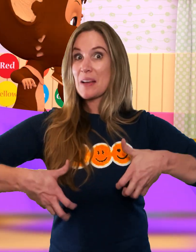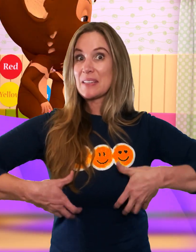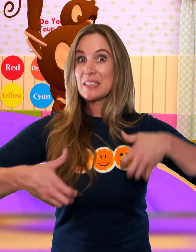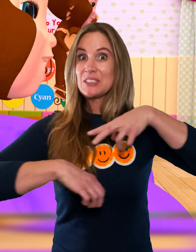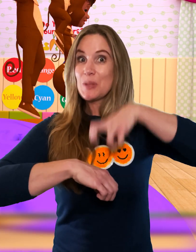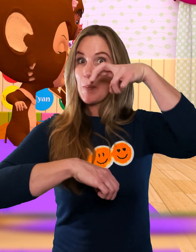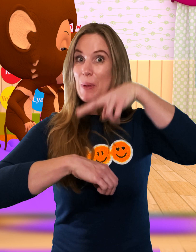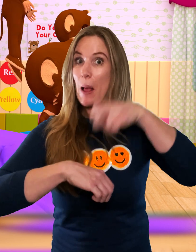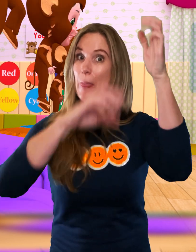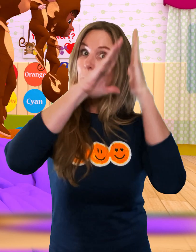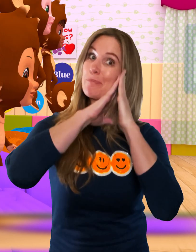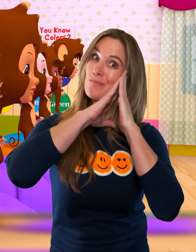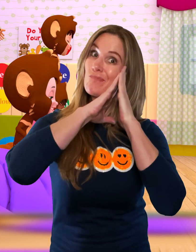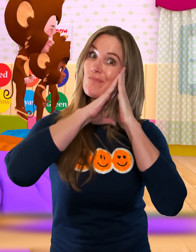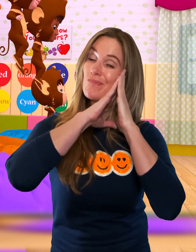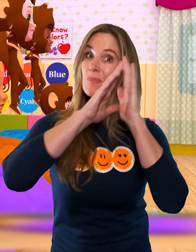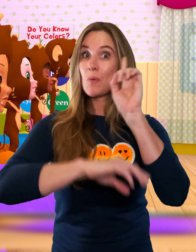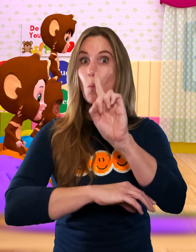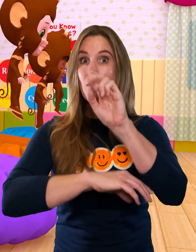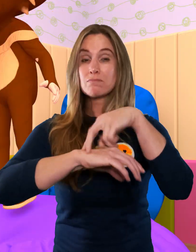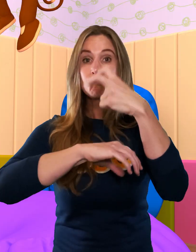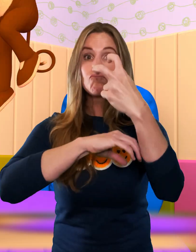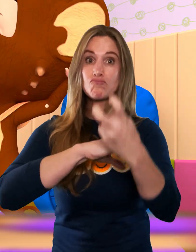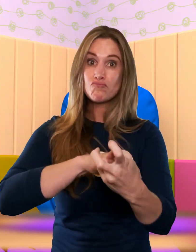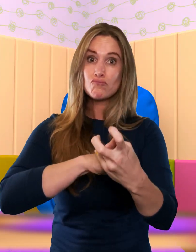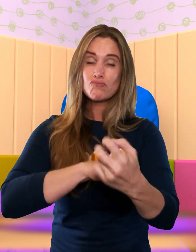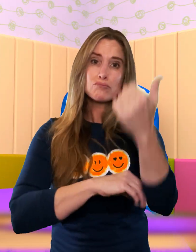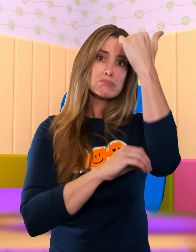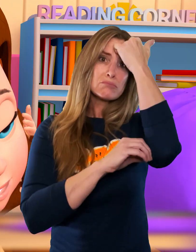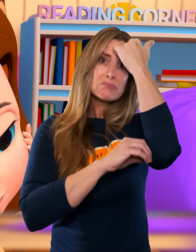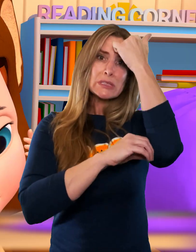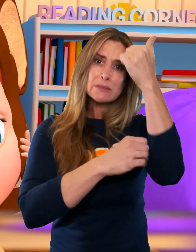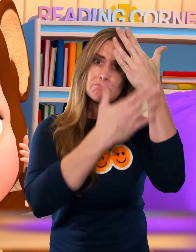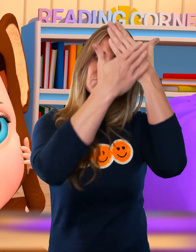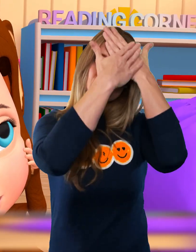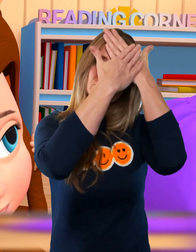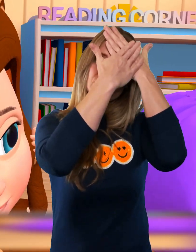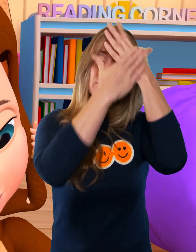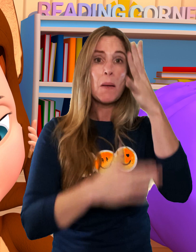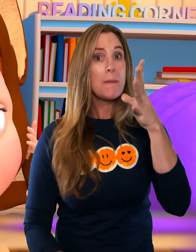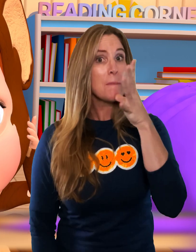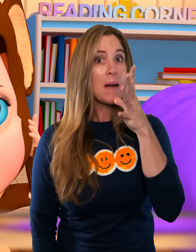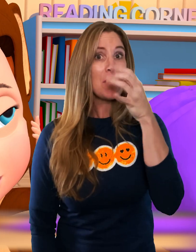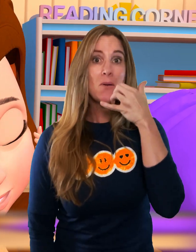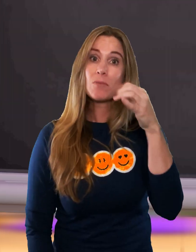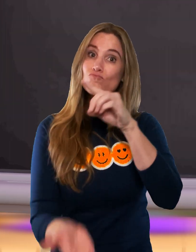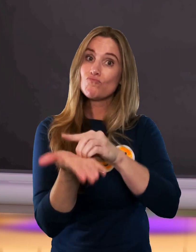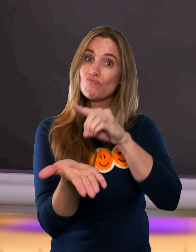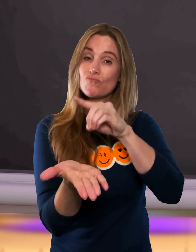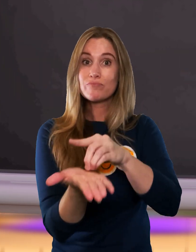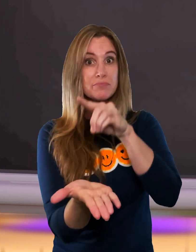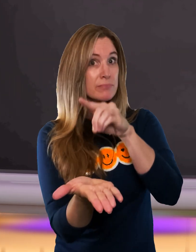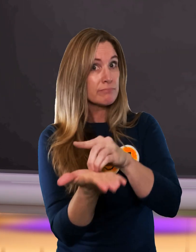Five little monkeys jumping on the bed. One fell off and bumped his head. So